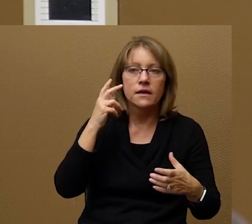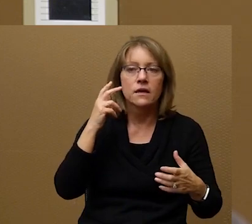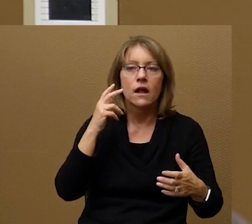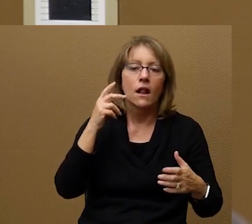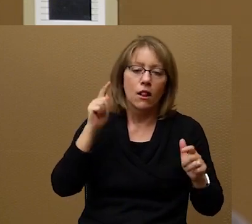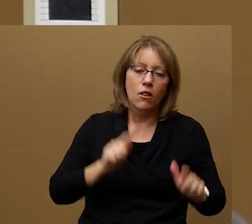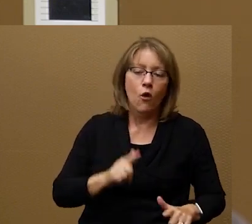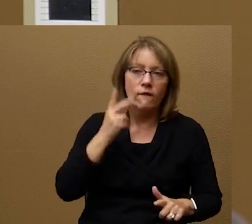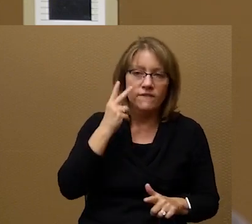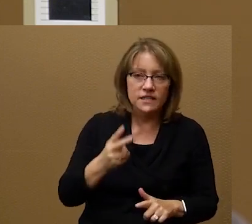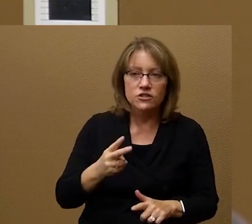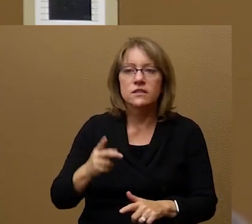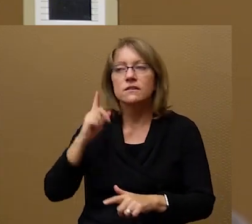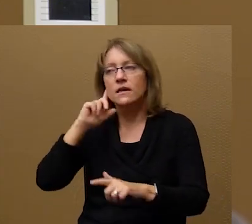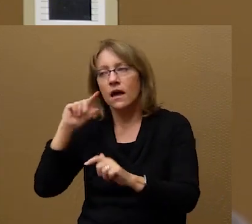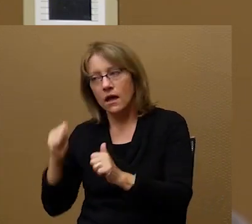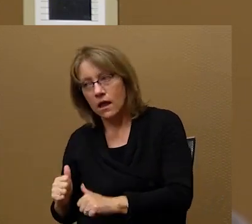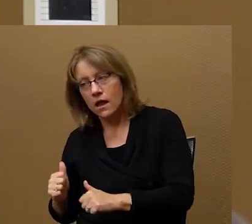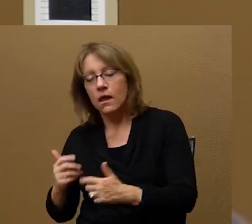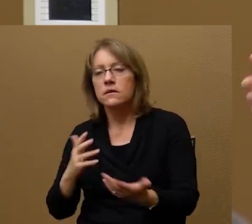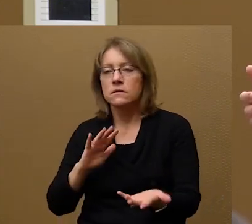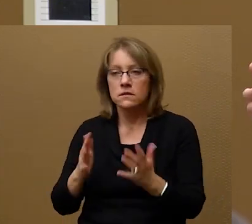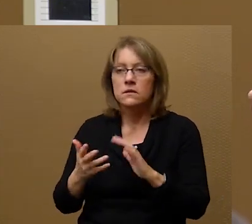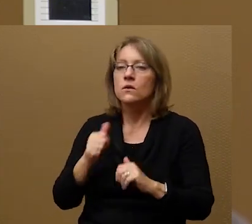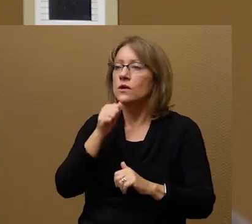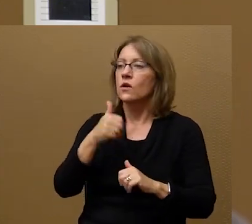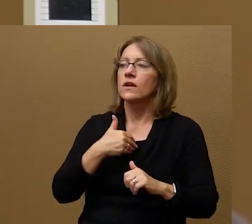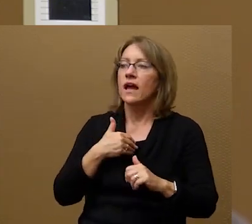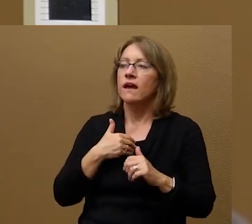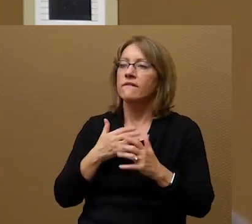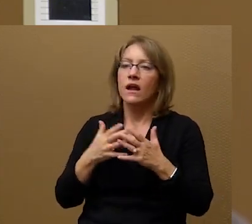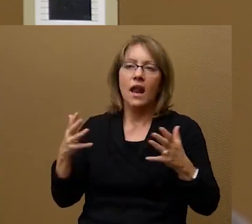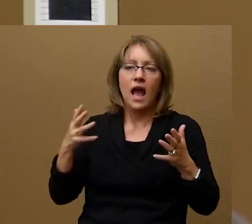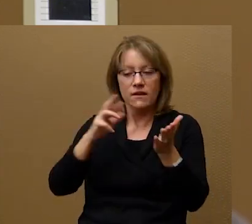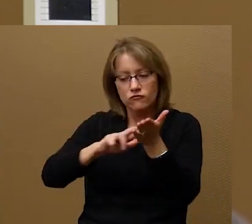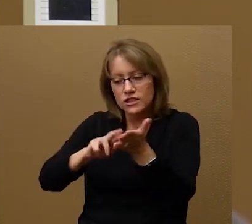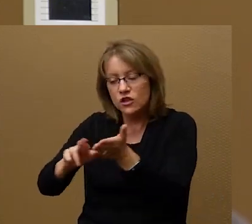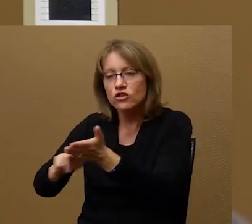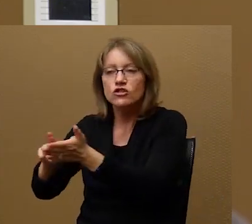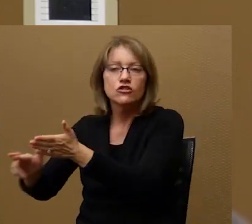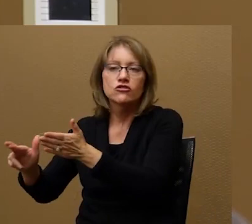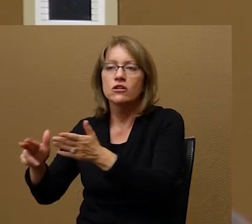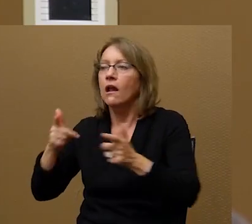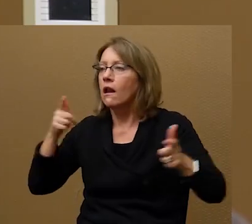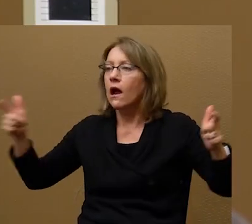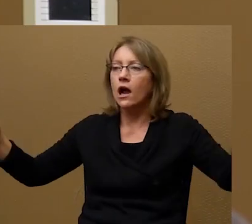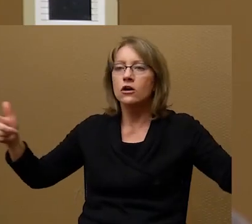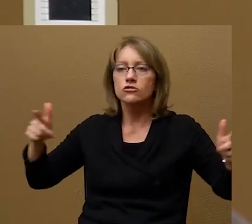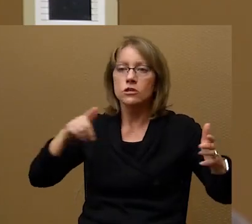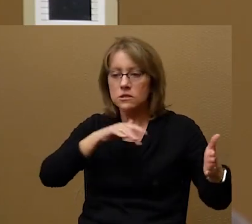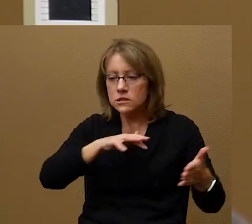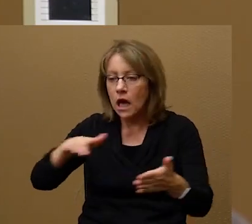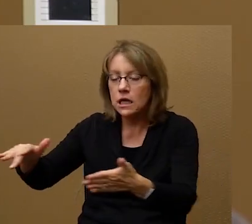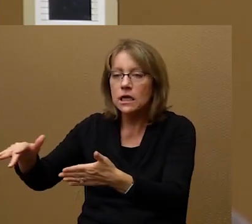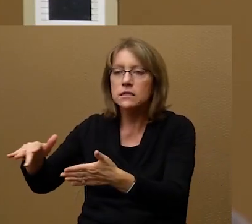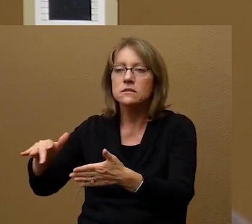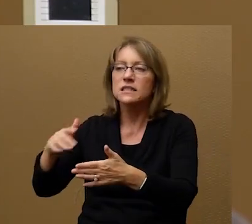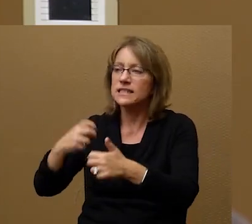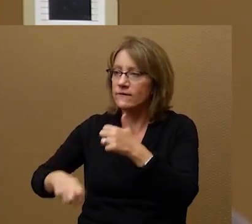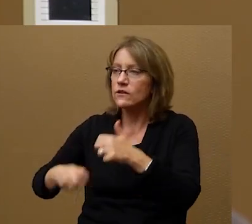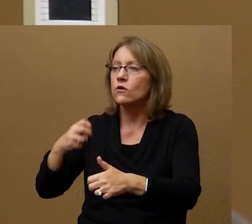we don't have a lot of generalization. We don't have large-scale studies. So it's very hard to make things